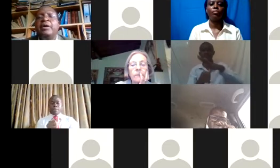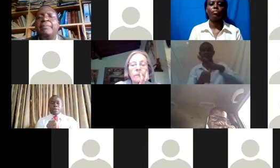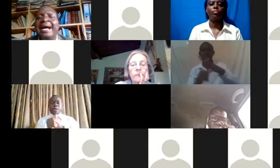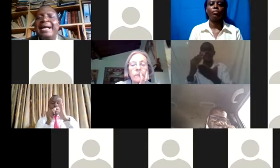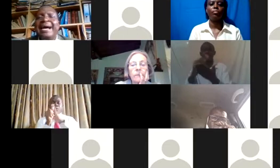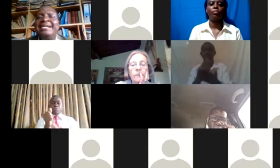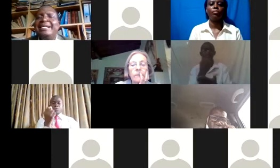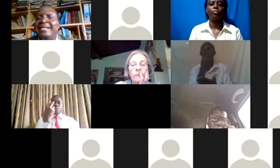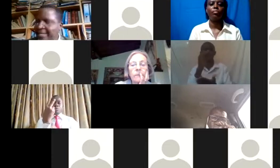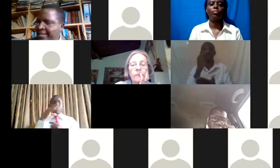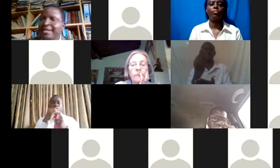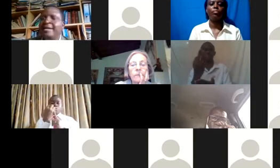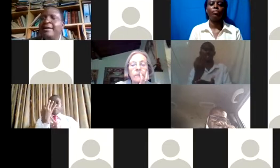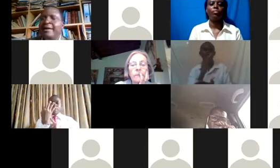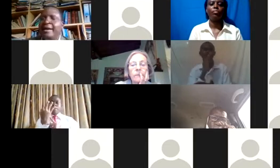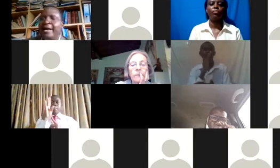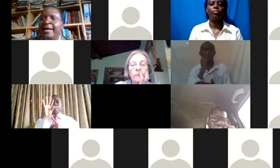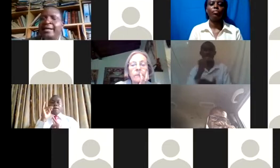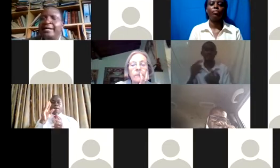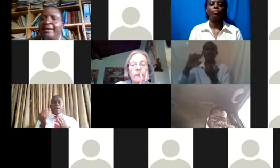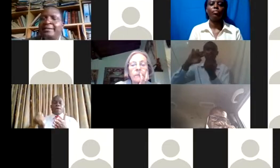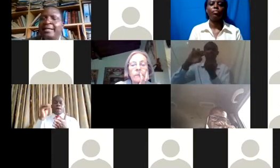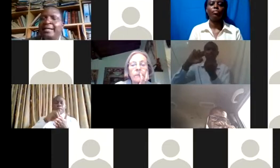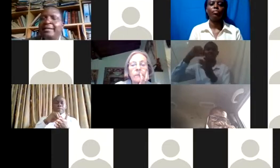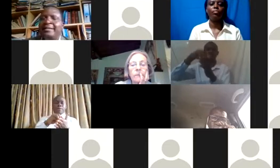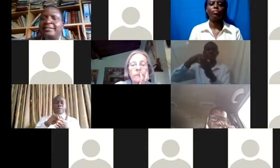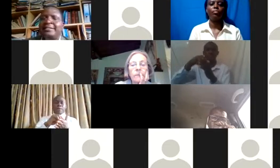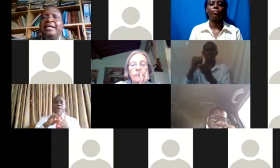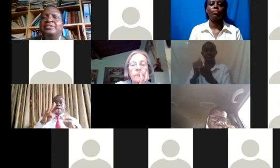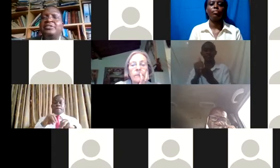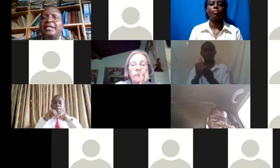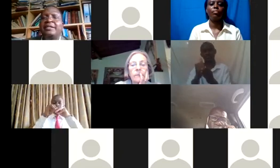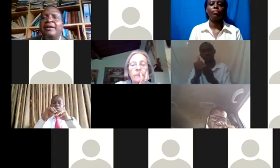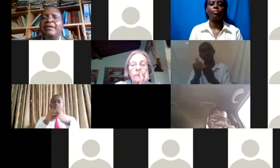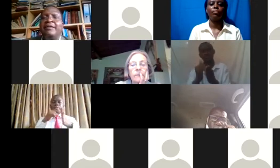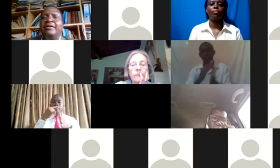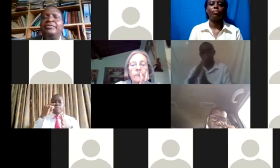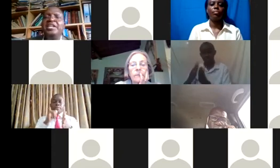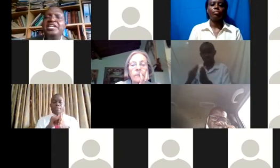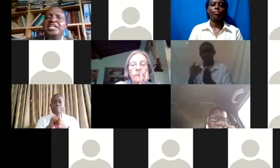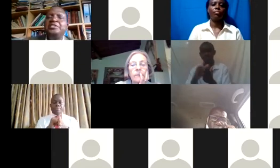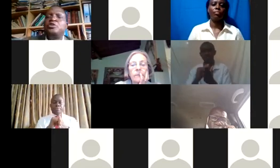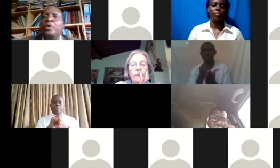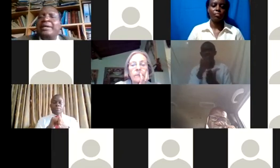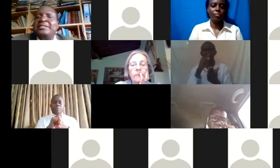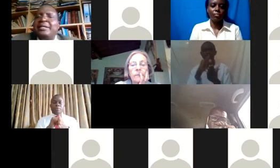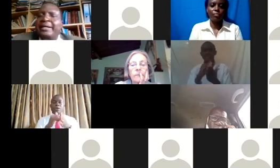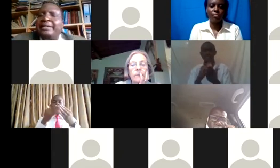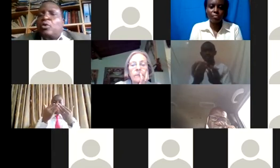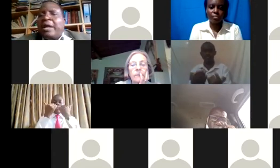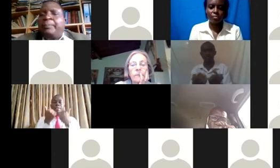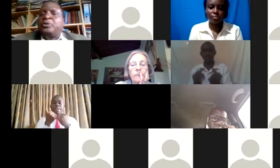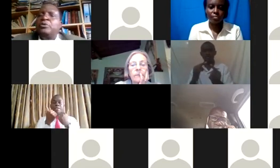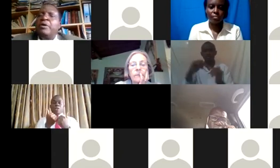203 by adding in a criteria that says that they need to